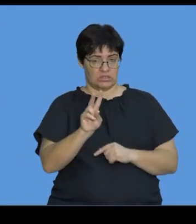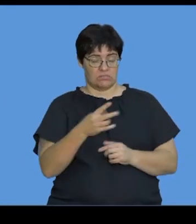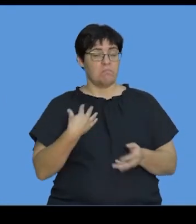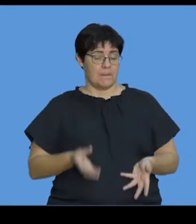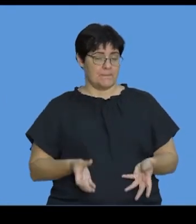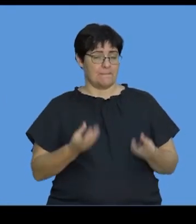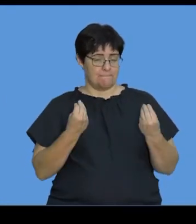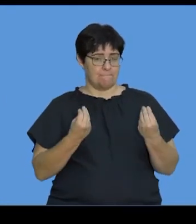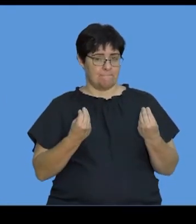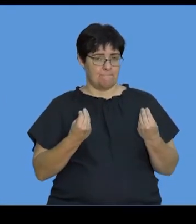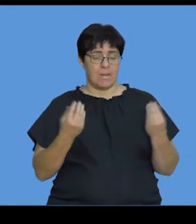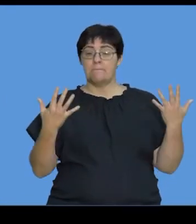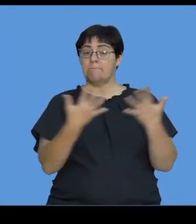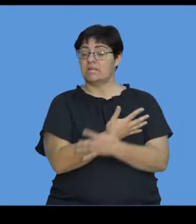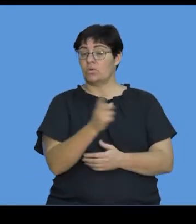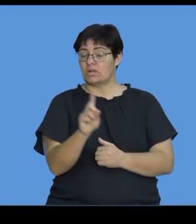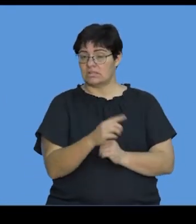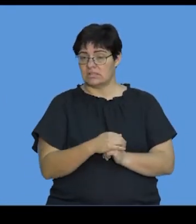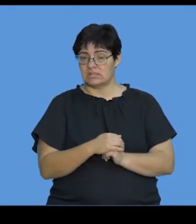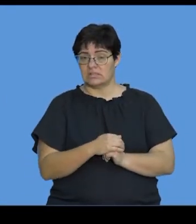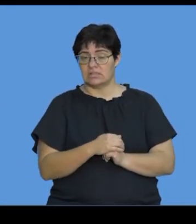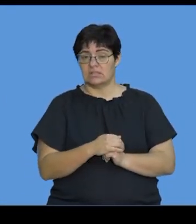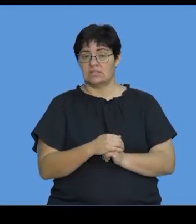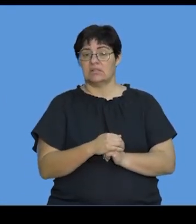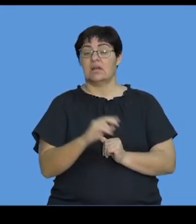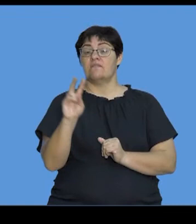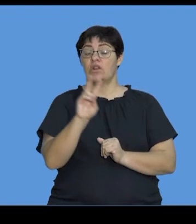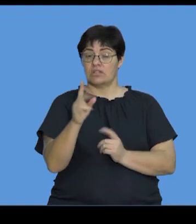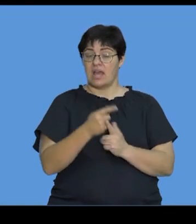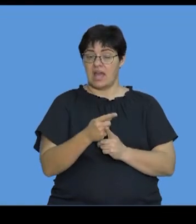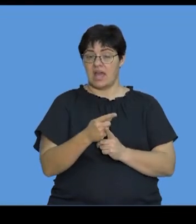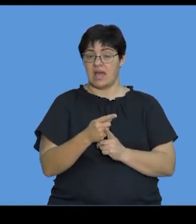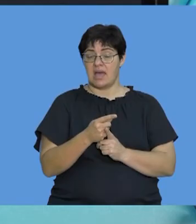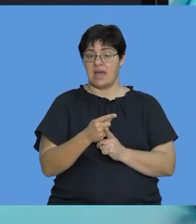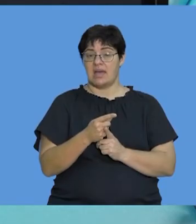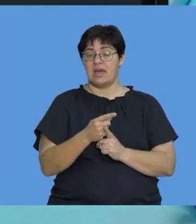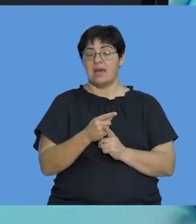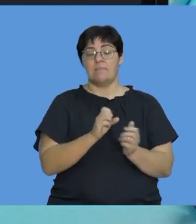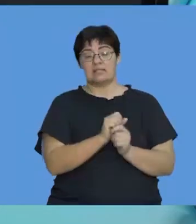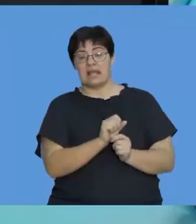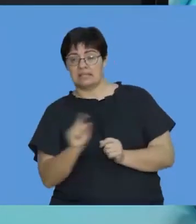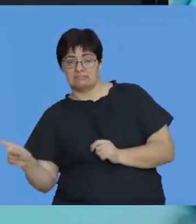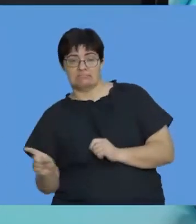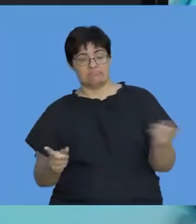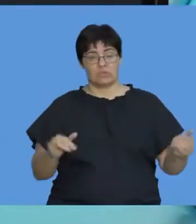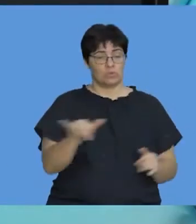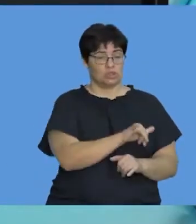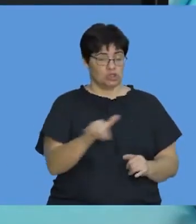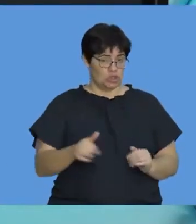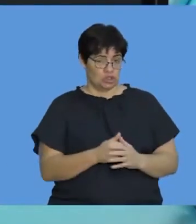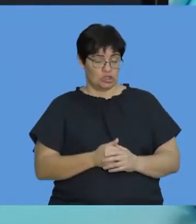velocity. I've got the velocity, but what is missing? Velocity is a vector, which means we need to